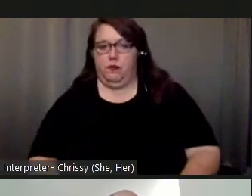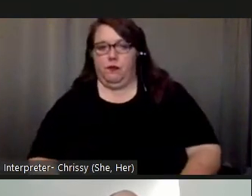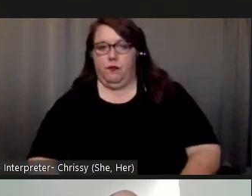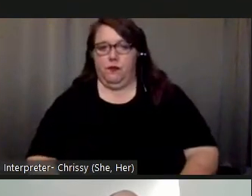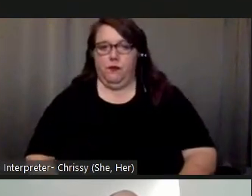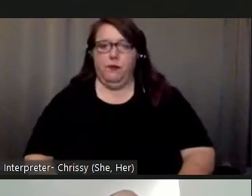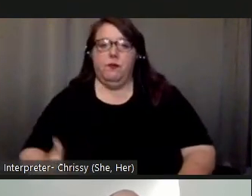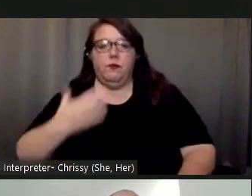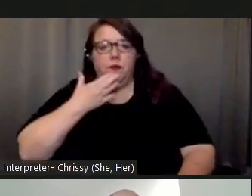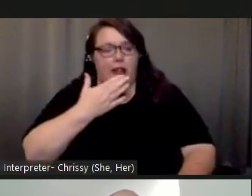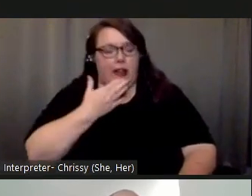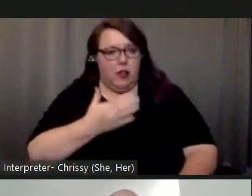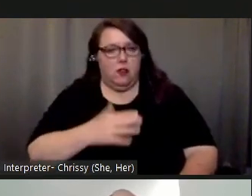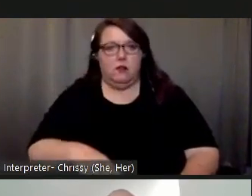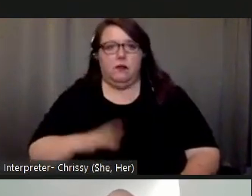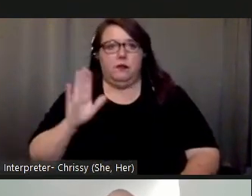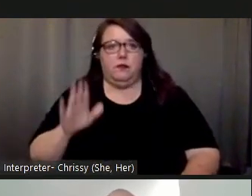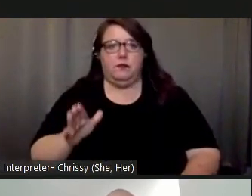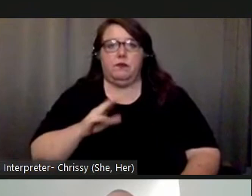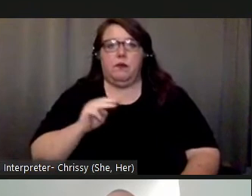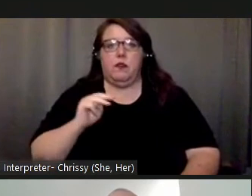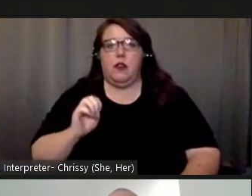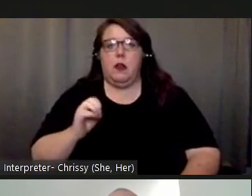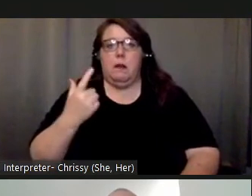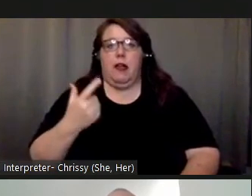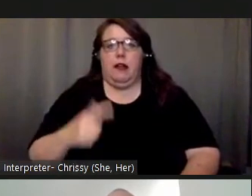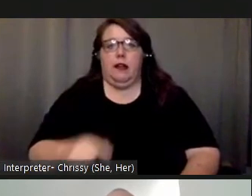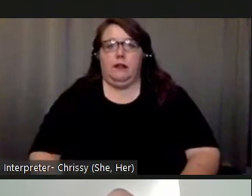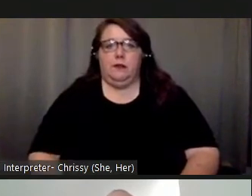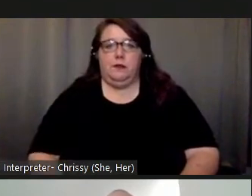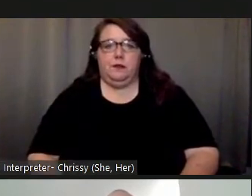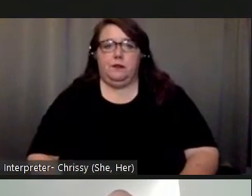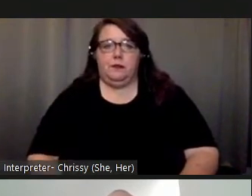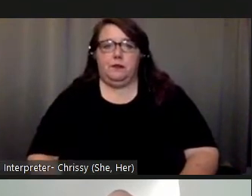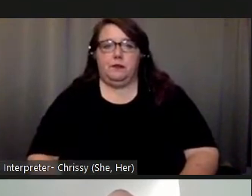Great, thank you. Meg, I'm going to take it over to you.